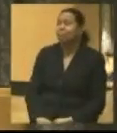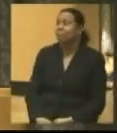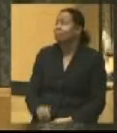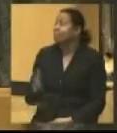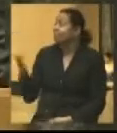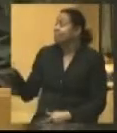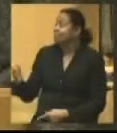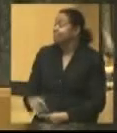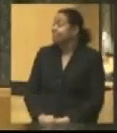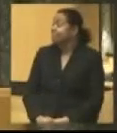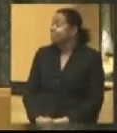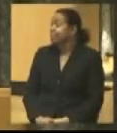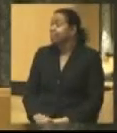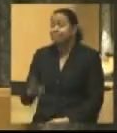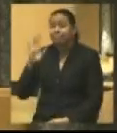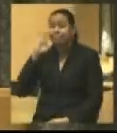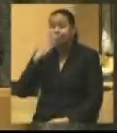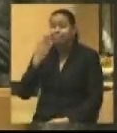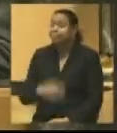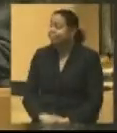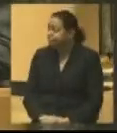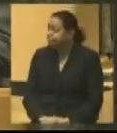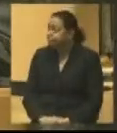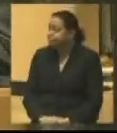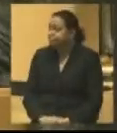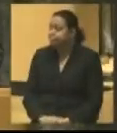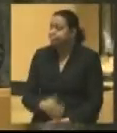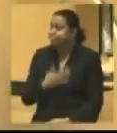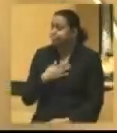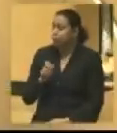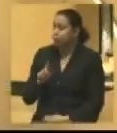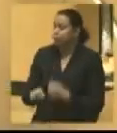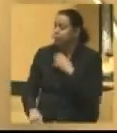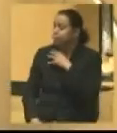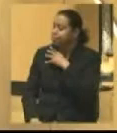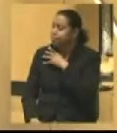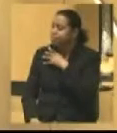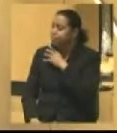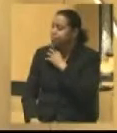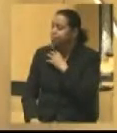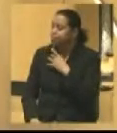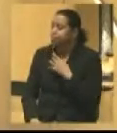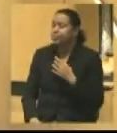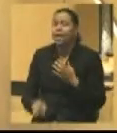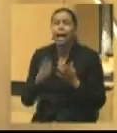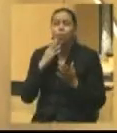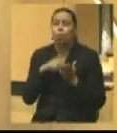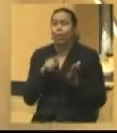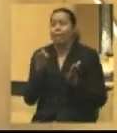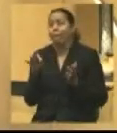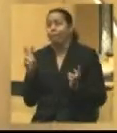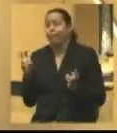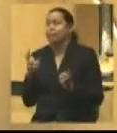Yes. Yeah, hi, good morning. Morning. My question, I know what-if questions are a little tough,